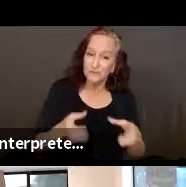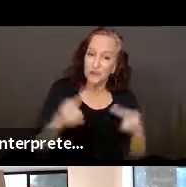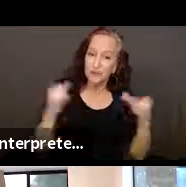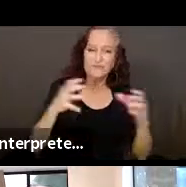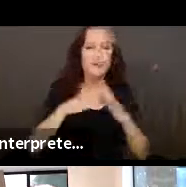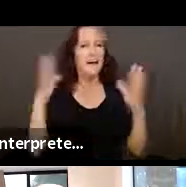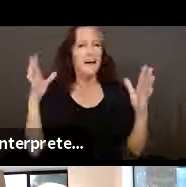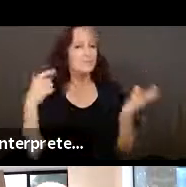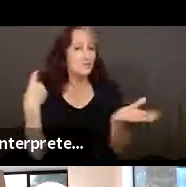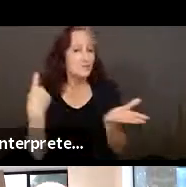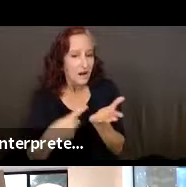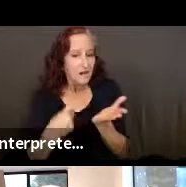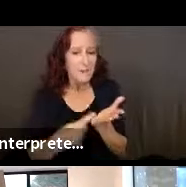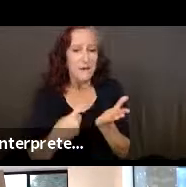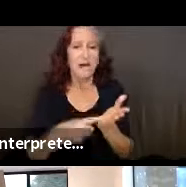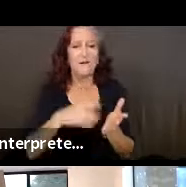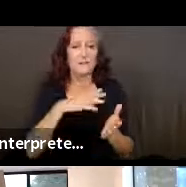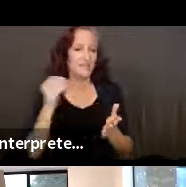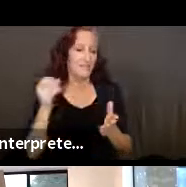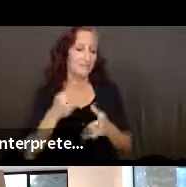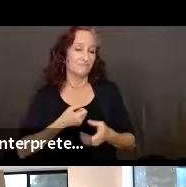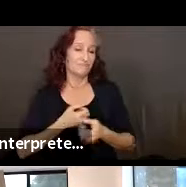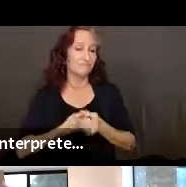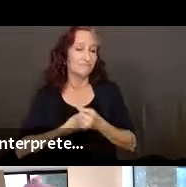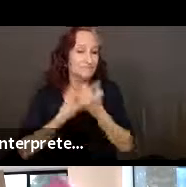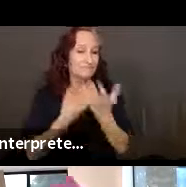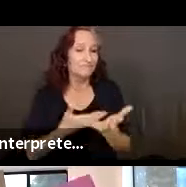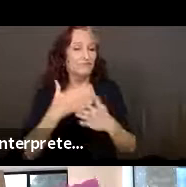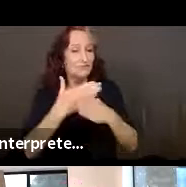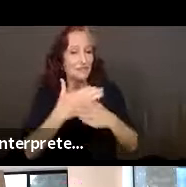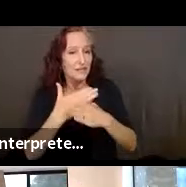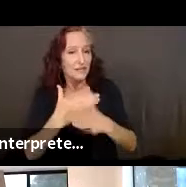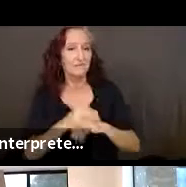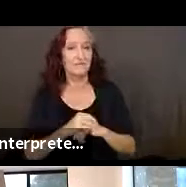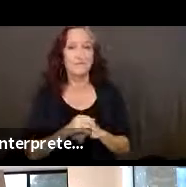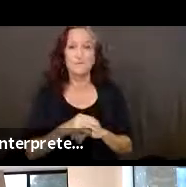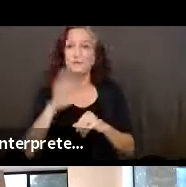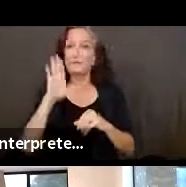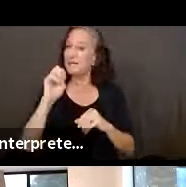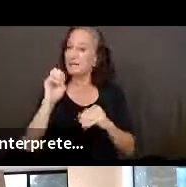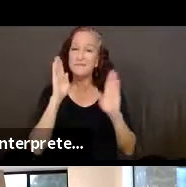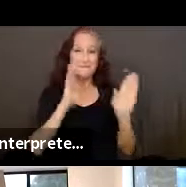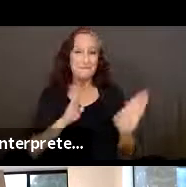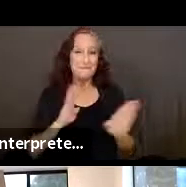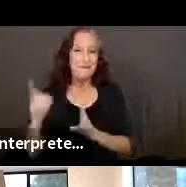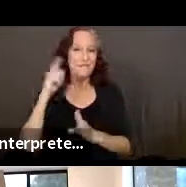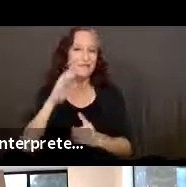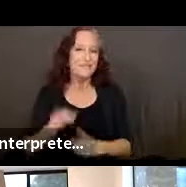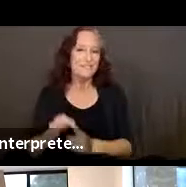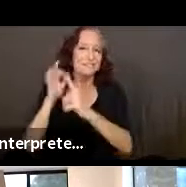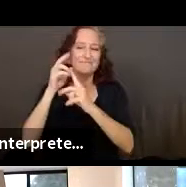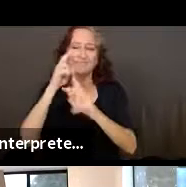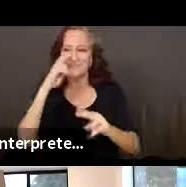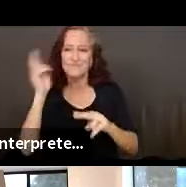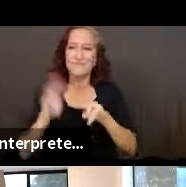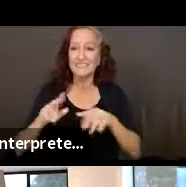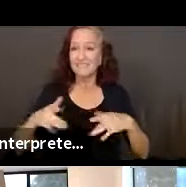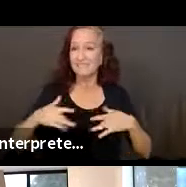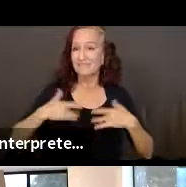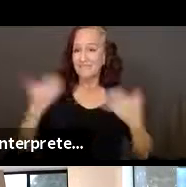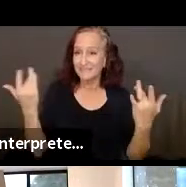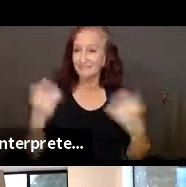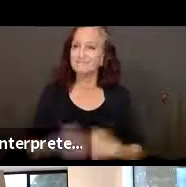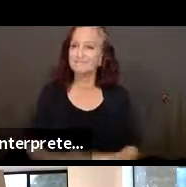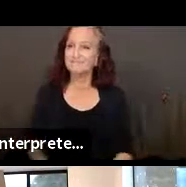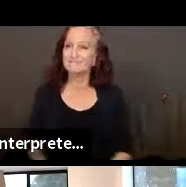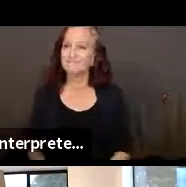lots to share as it relates to Melinda's book. So please prepare yourselves for a really fun event and fun